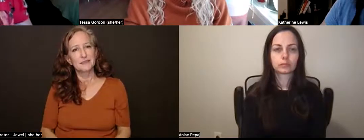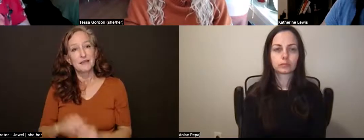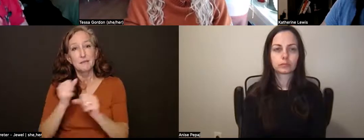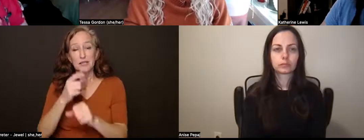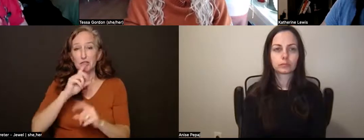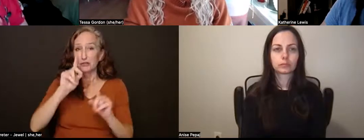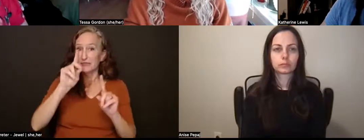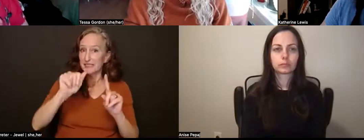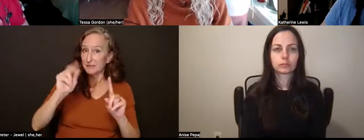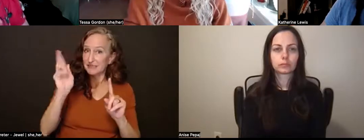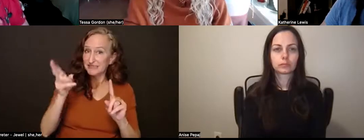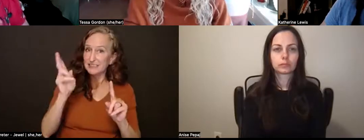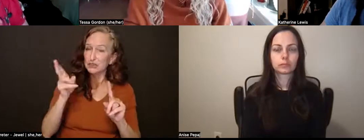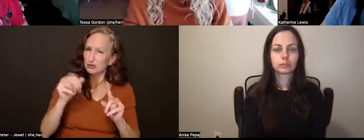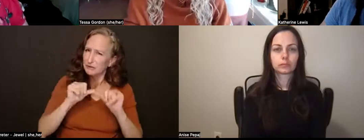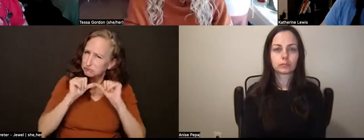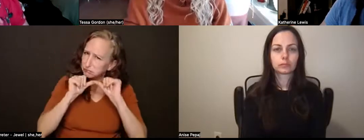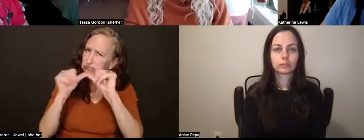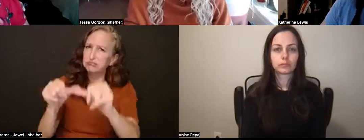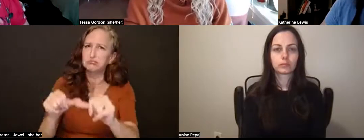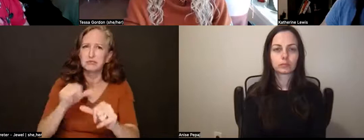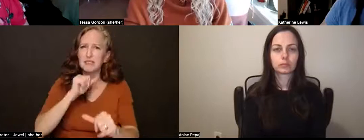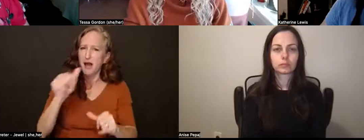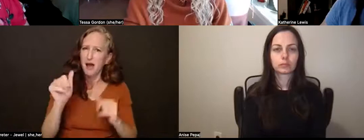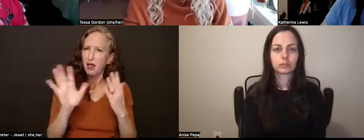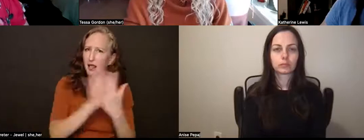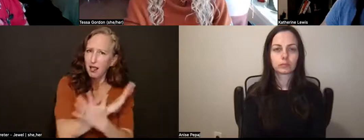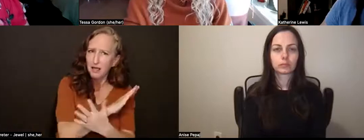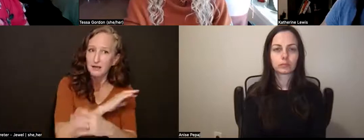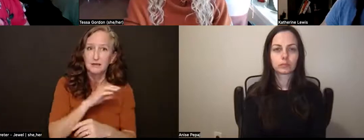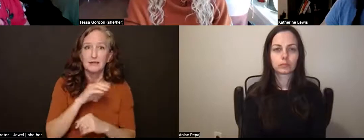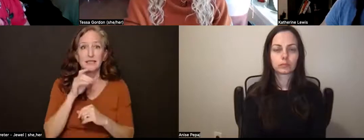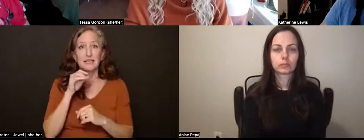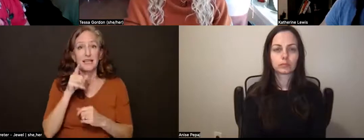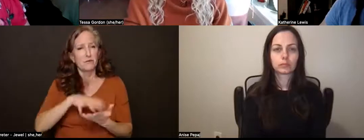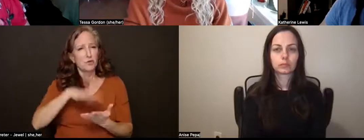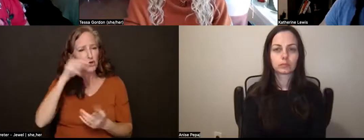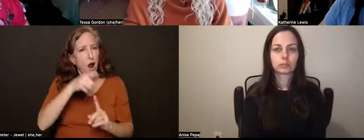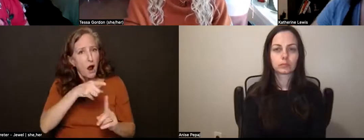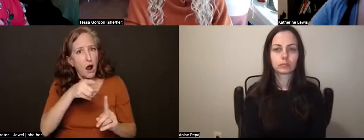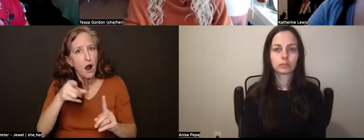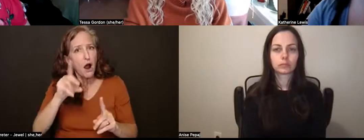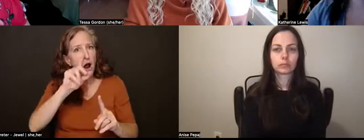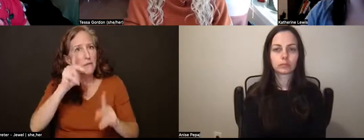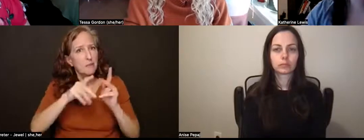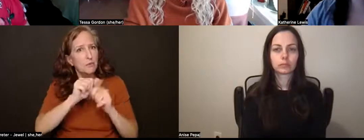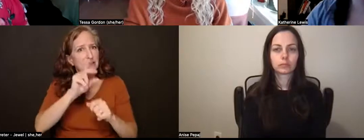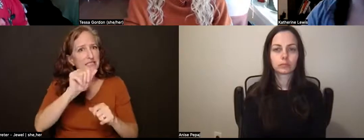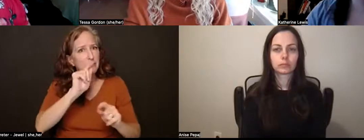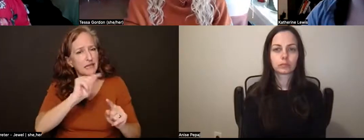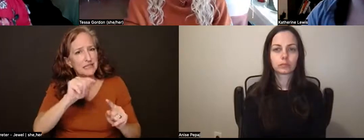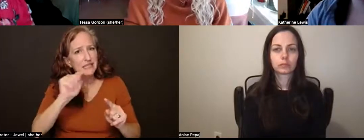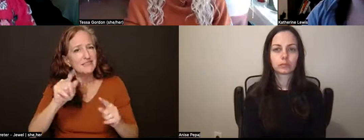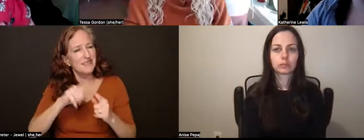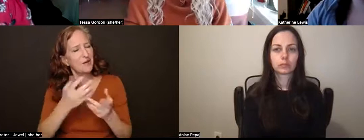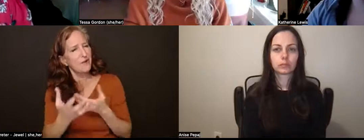is not erased, because if you learn it as a child, you're bound to understand it as an adult. And even if you didn't